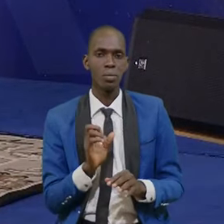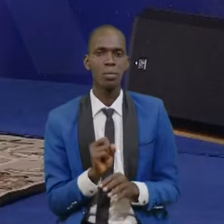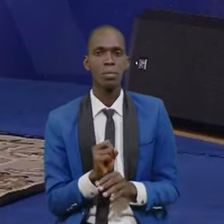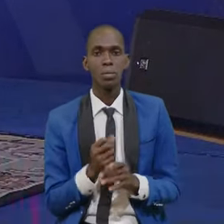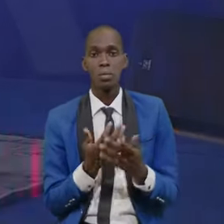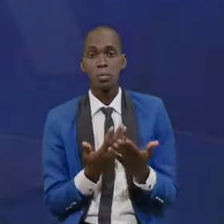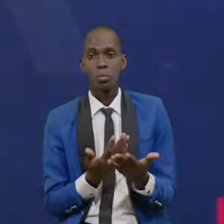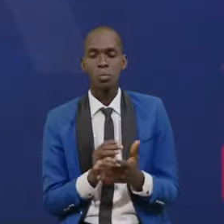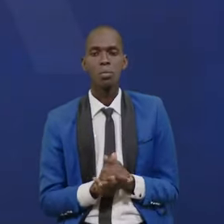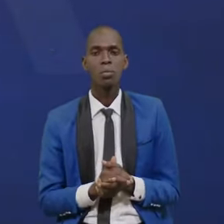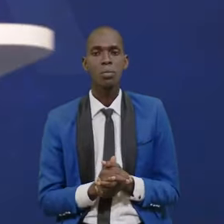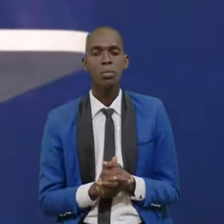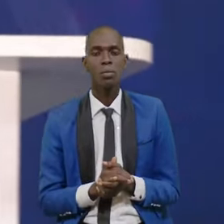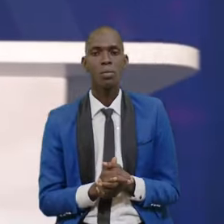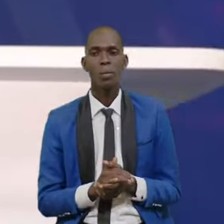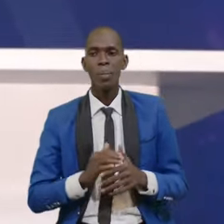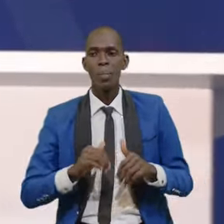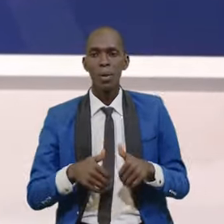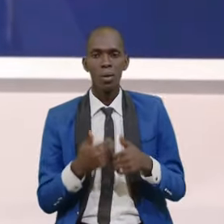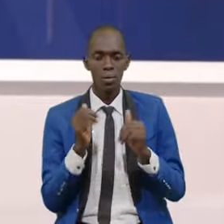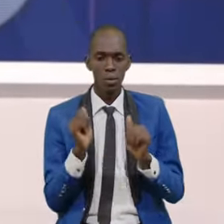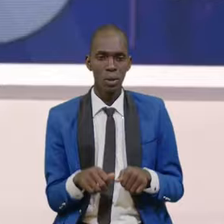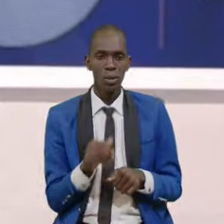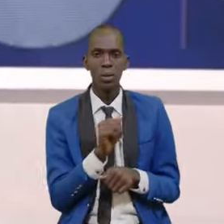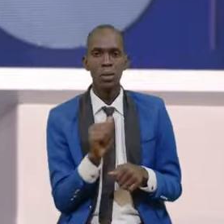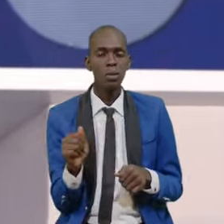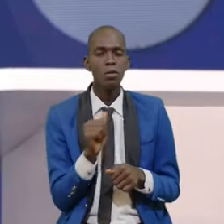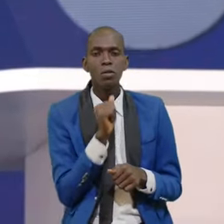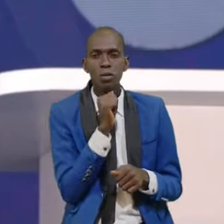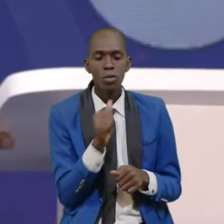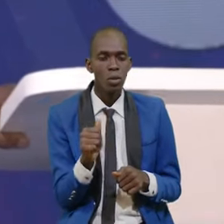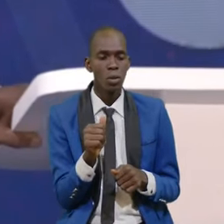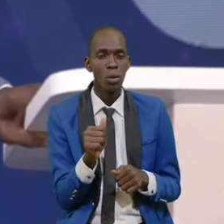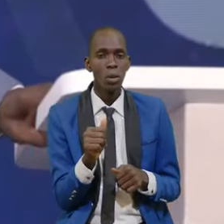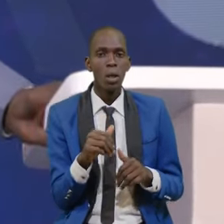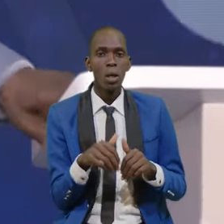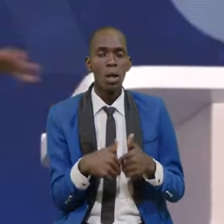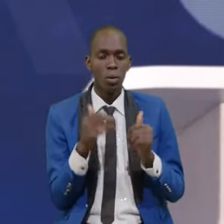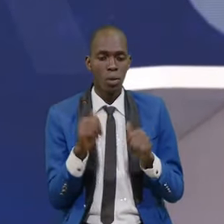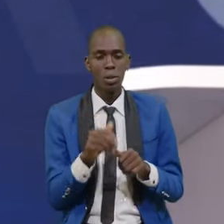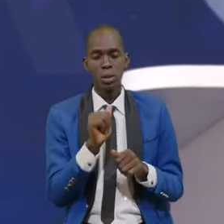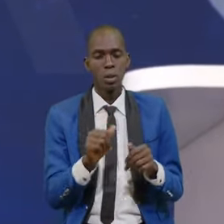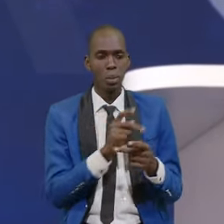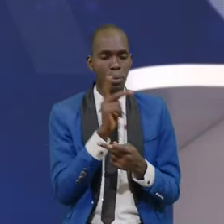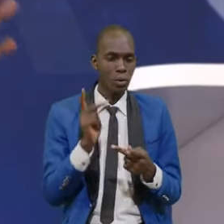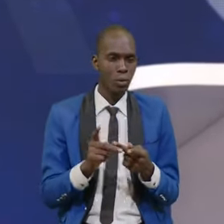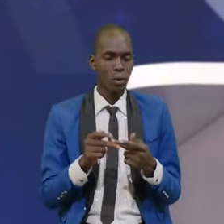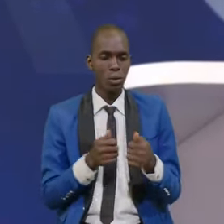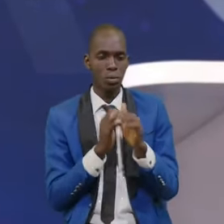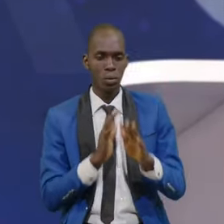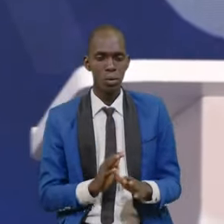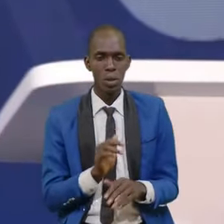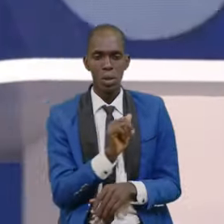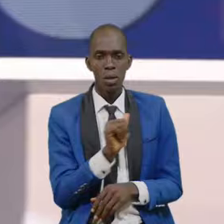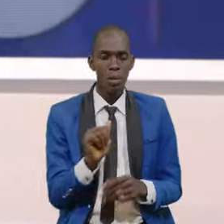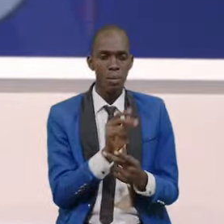will an imperfect apostle, imperfect prophet, imperfect